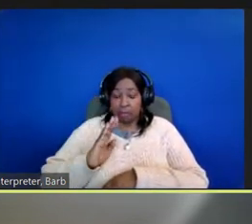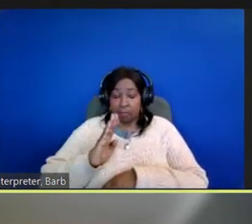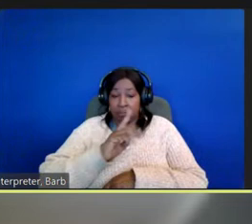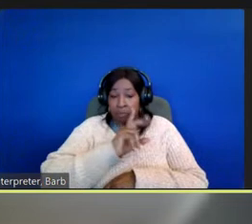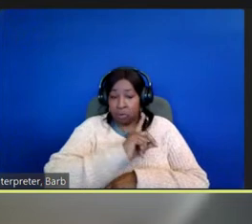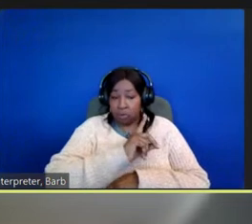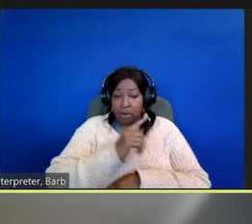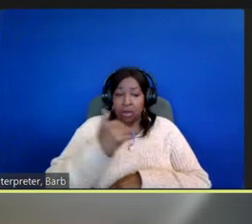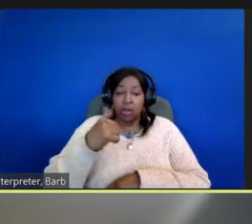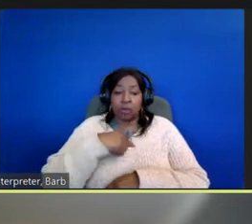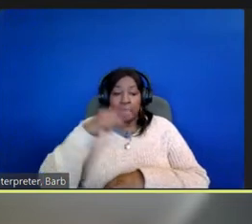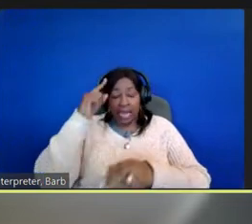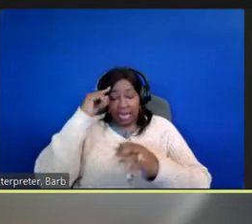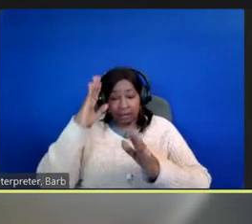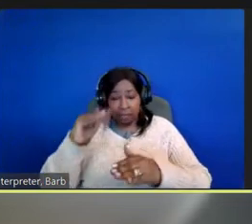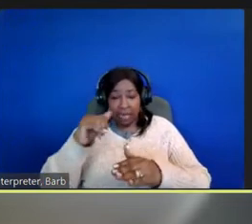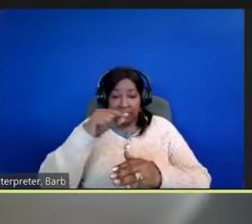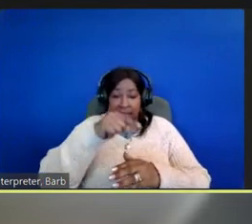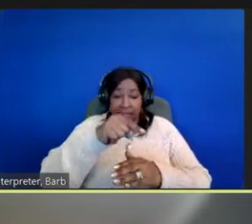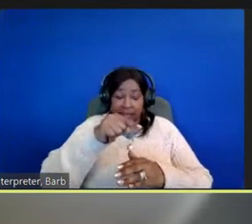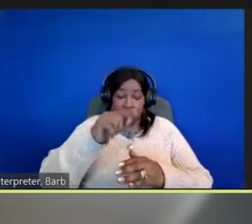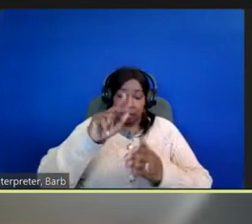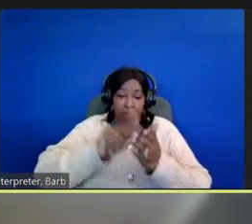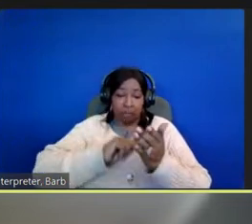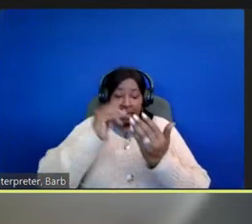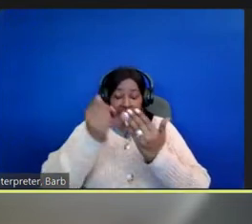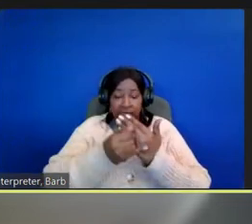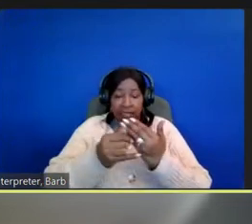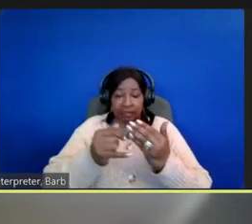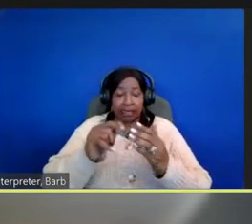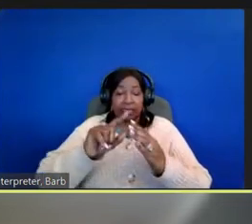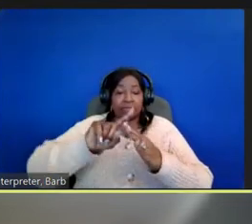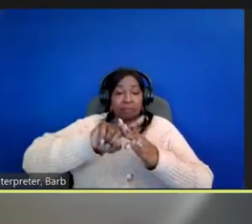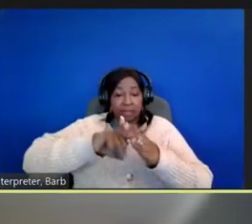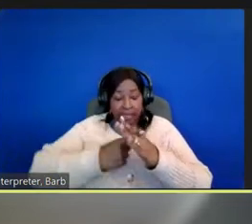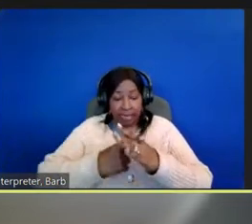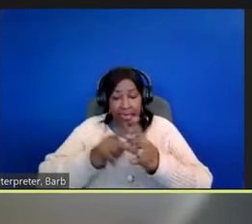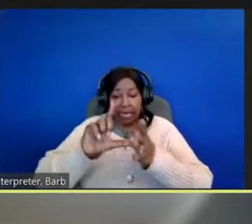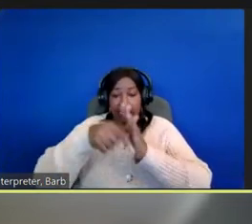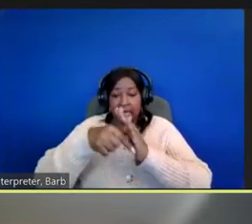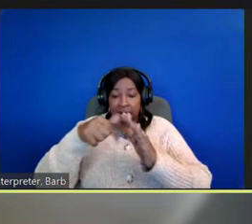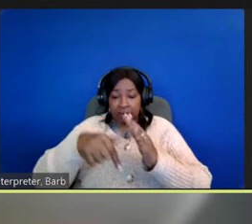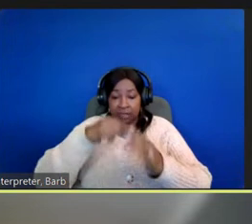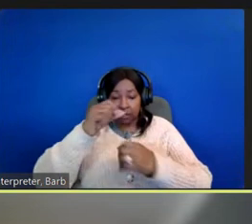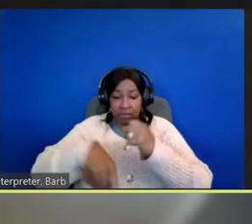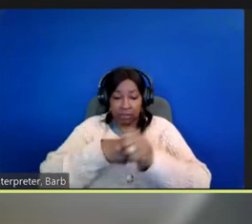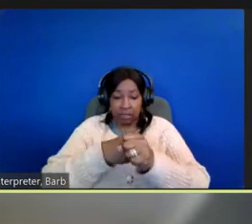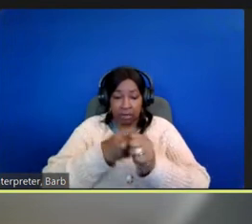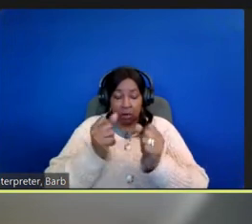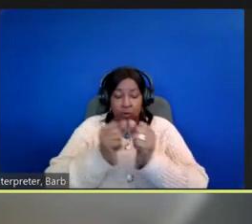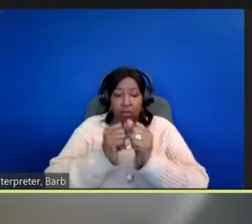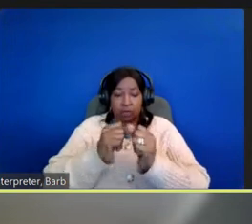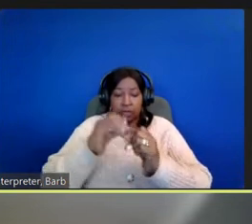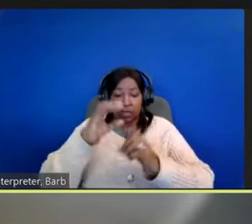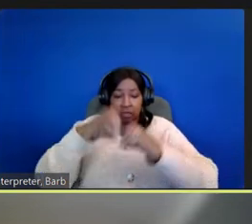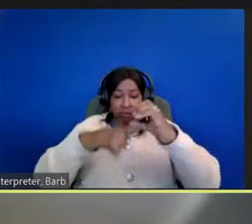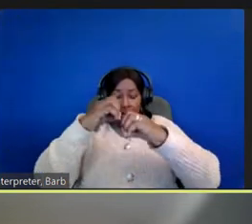the project to begin later this year, with the construction project going through the end of